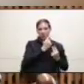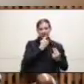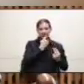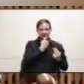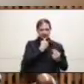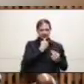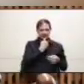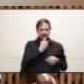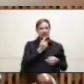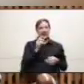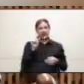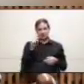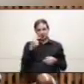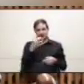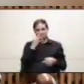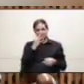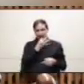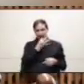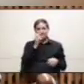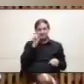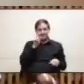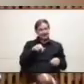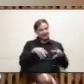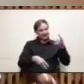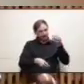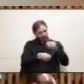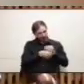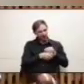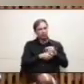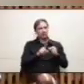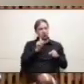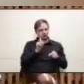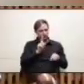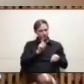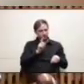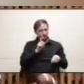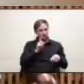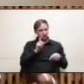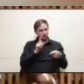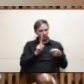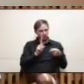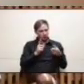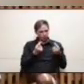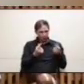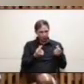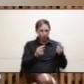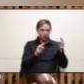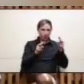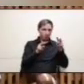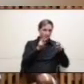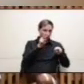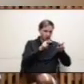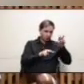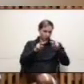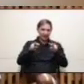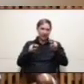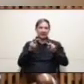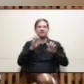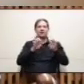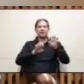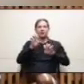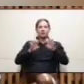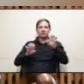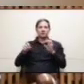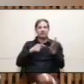you are doing, you should be doing this part here, monitoring and the evaluation. And they showed